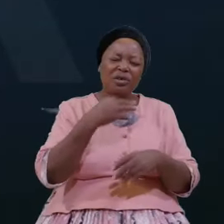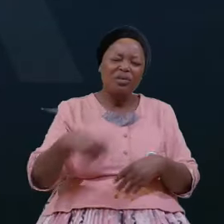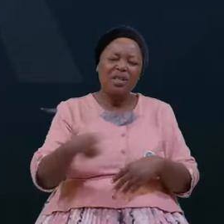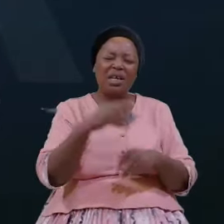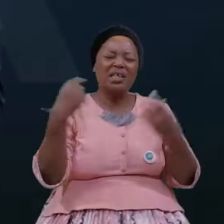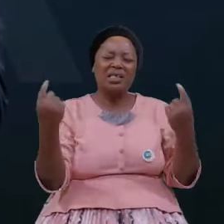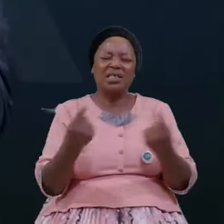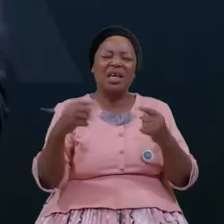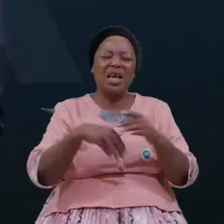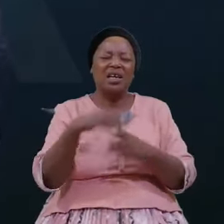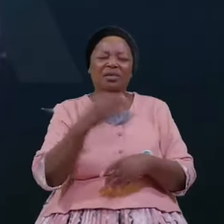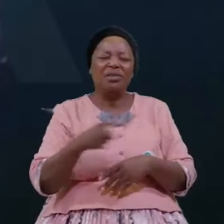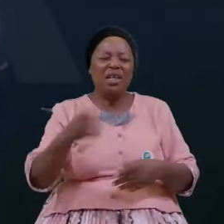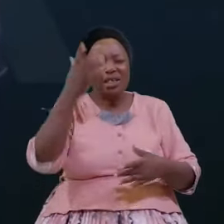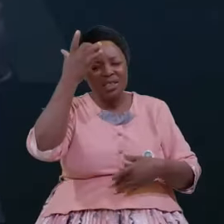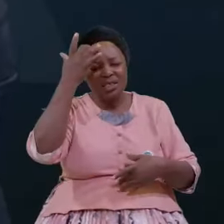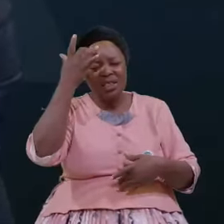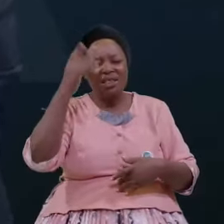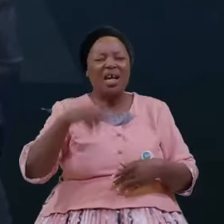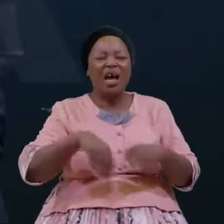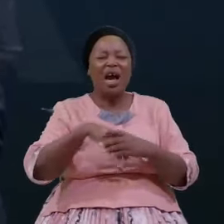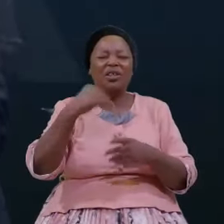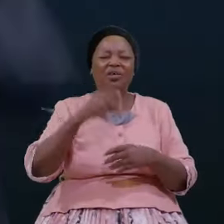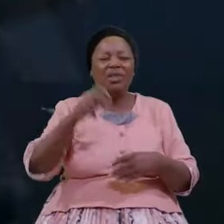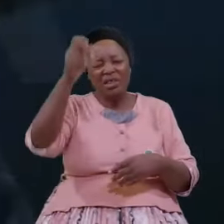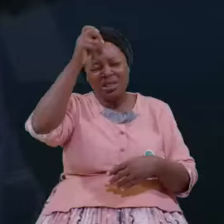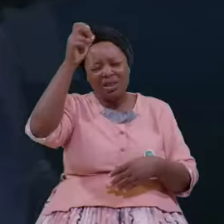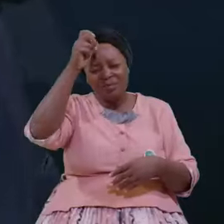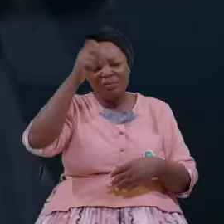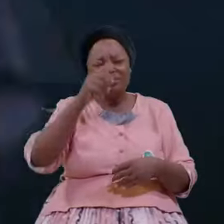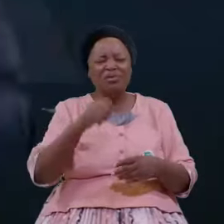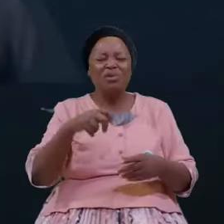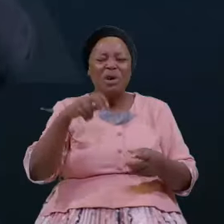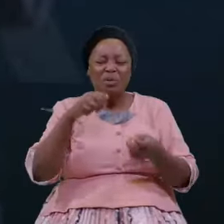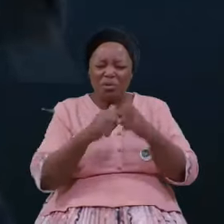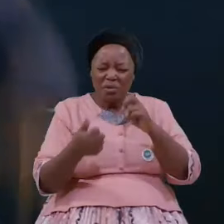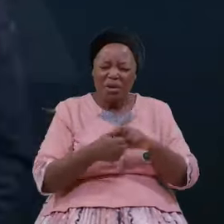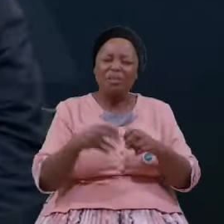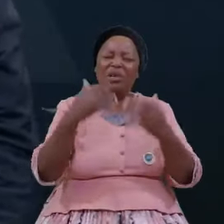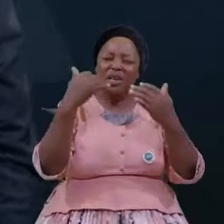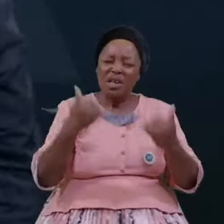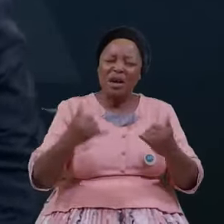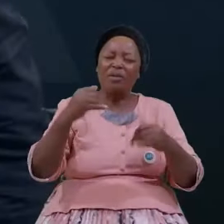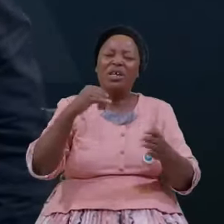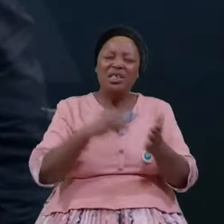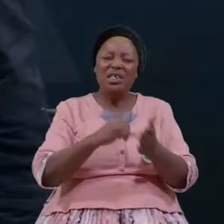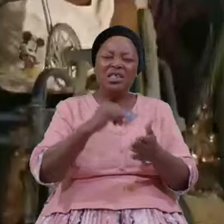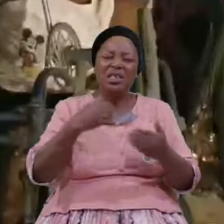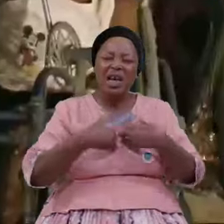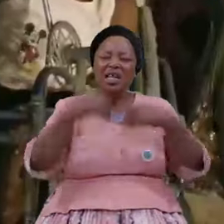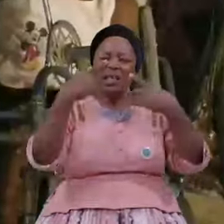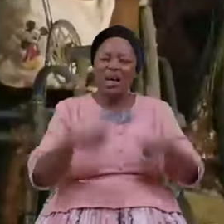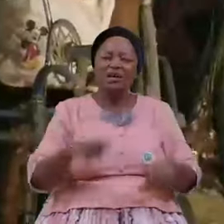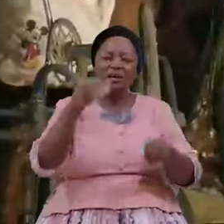their sickness, out of satanic affliction. Now, it is done in